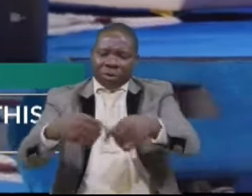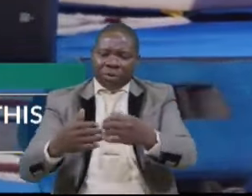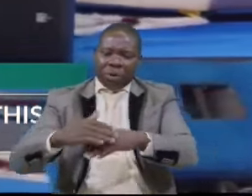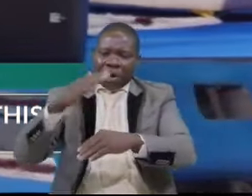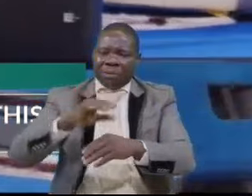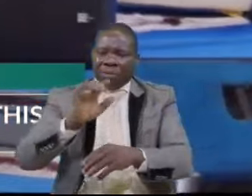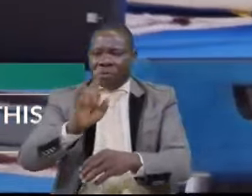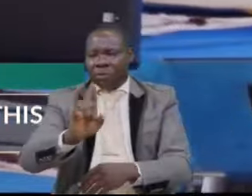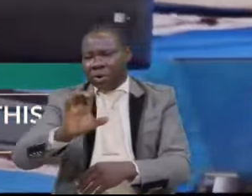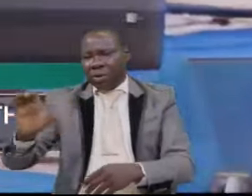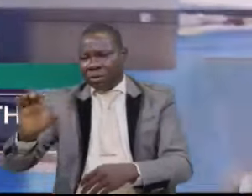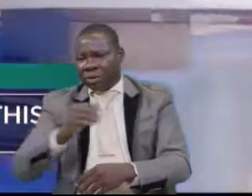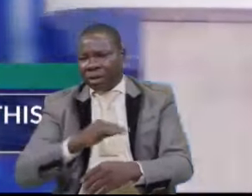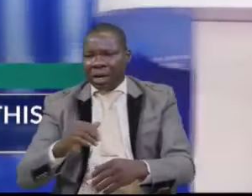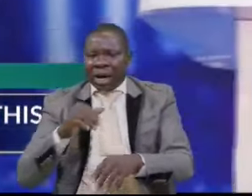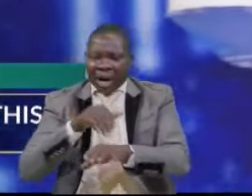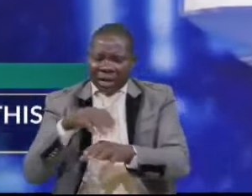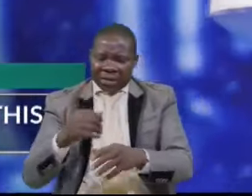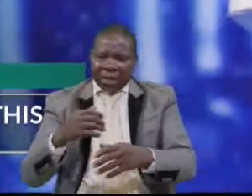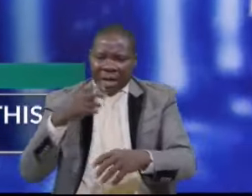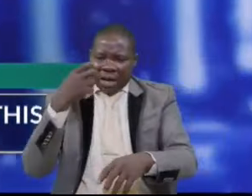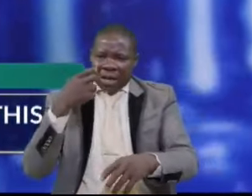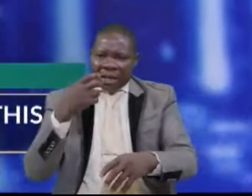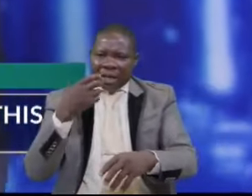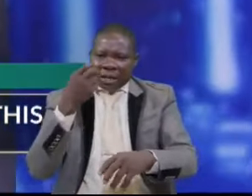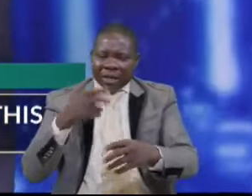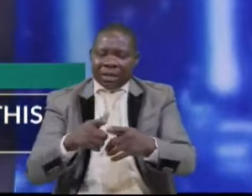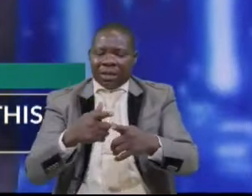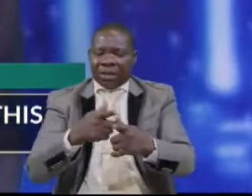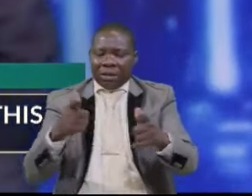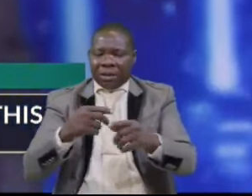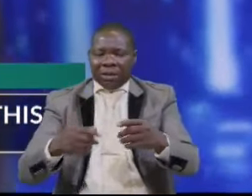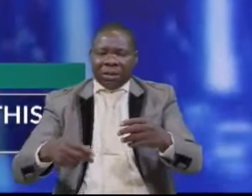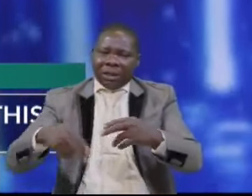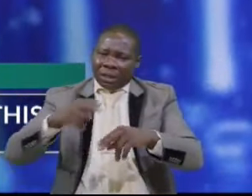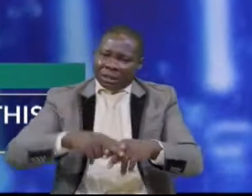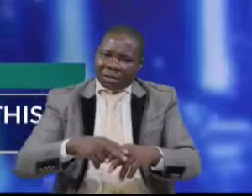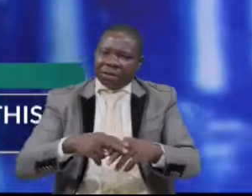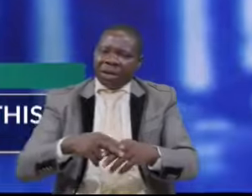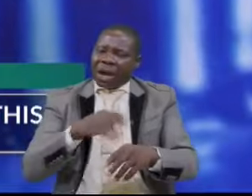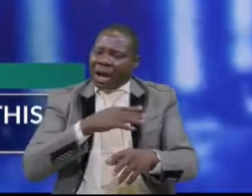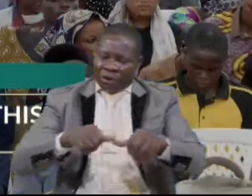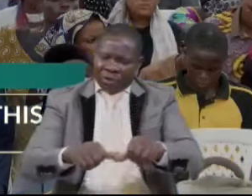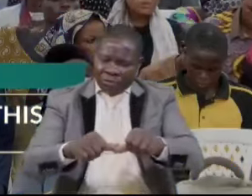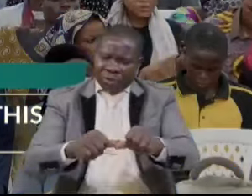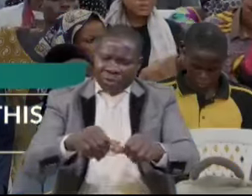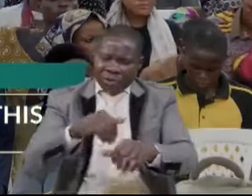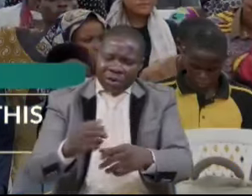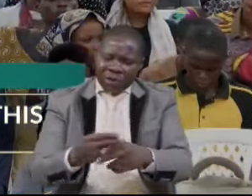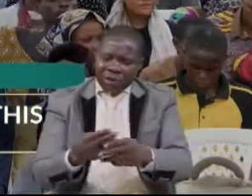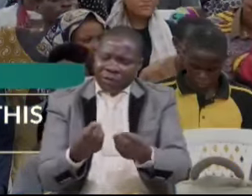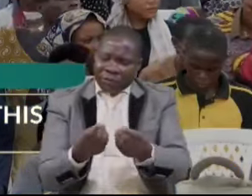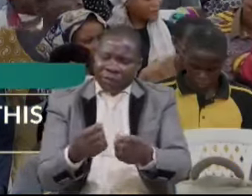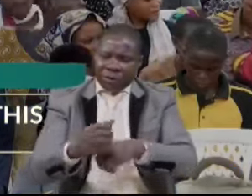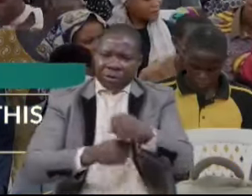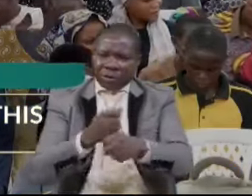and you move on like that and move on like that. In a few years you'll become 10 times better. Amen.